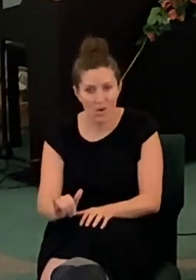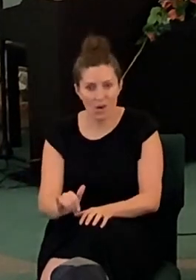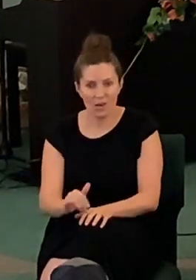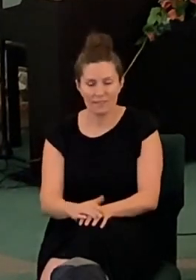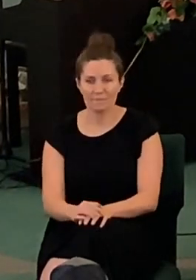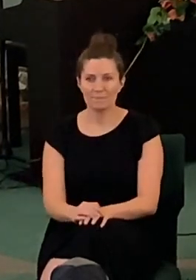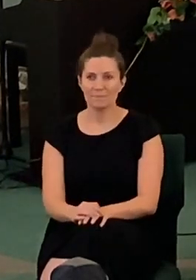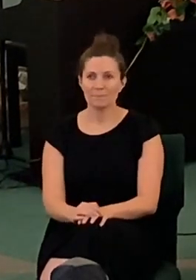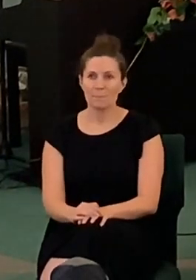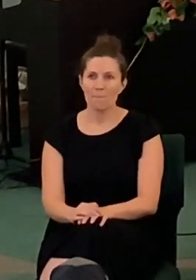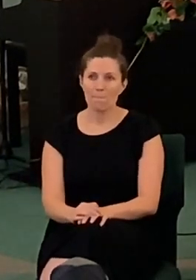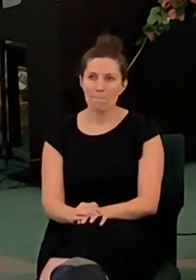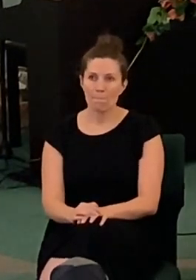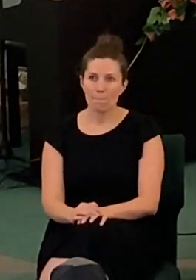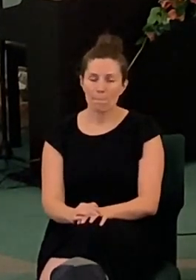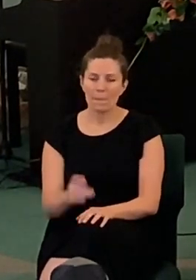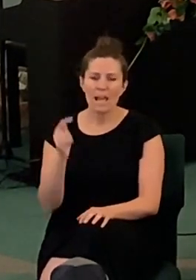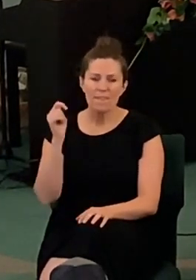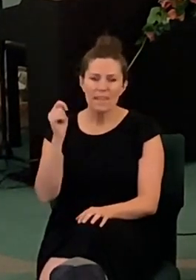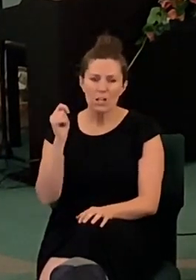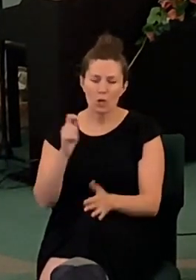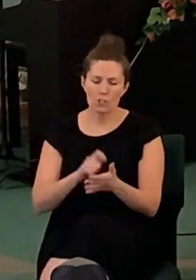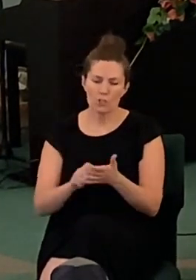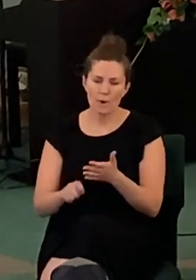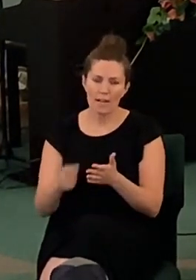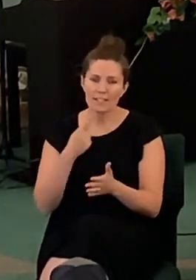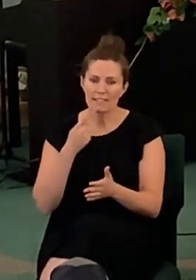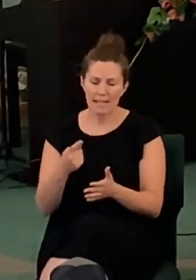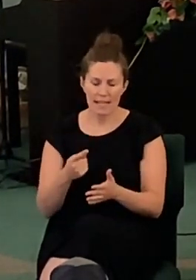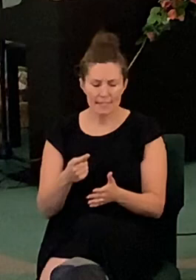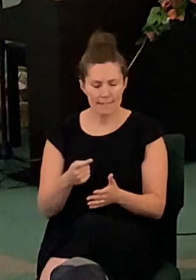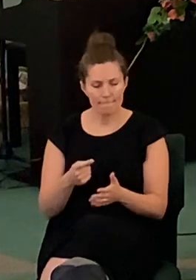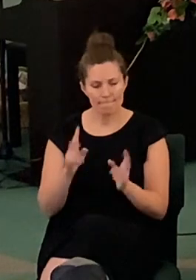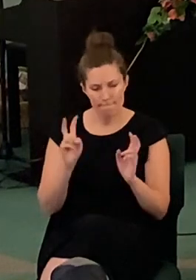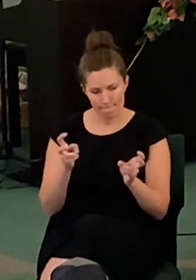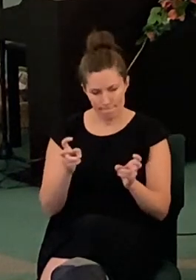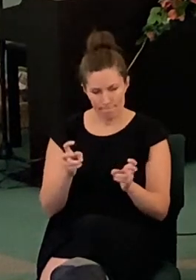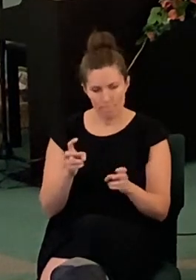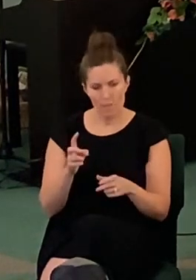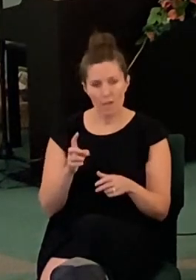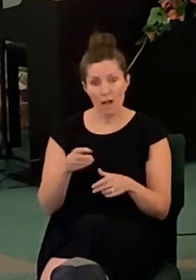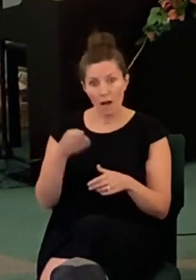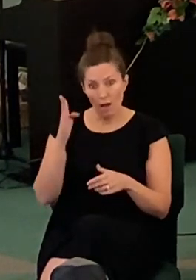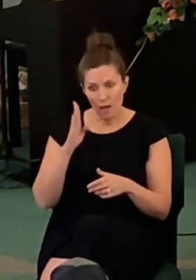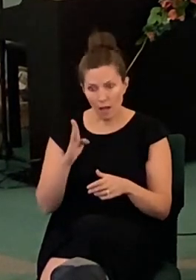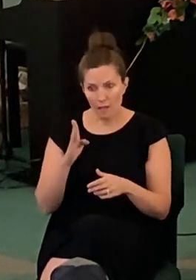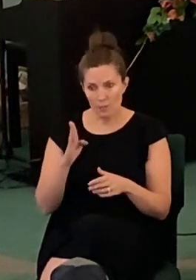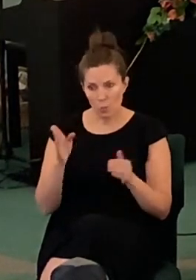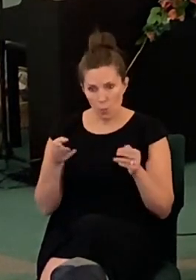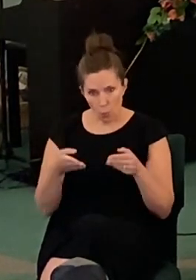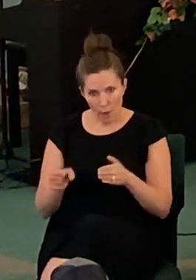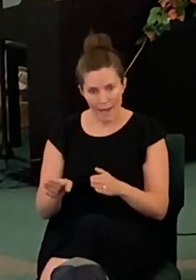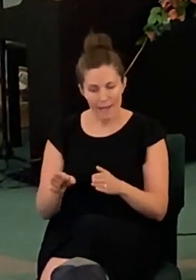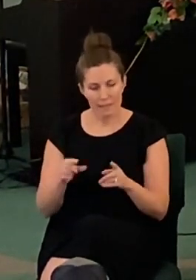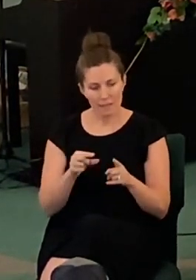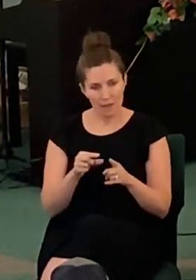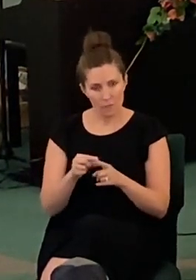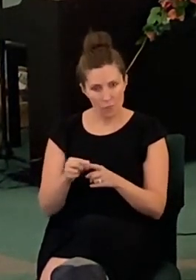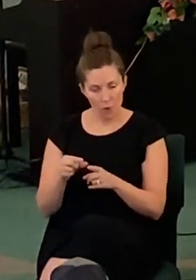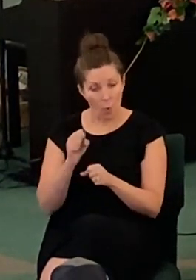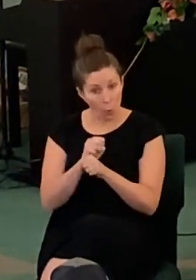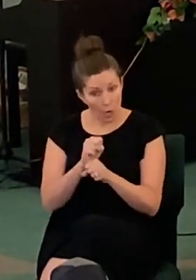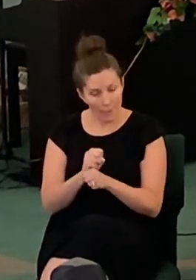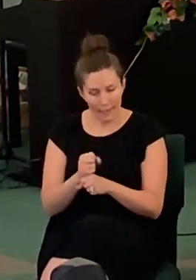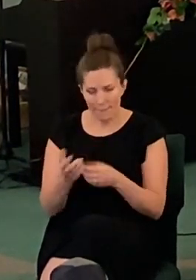Warren Wiersbe says about these verses, he says, "While God's methods of working may change from age to age,